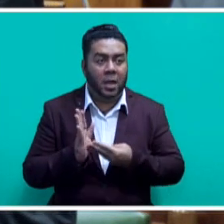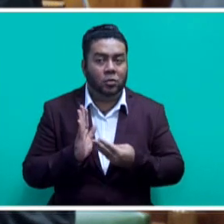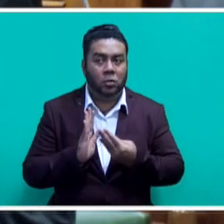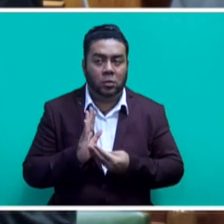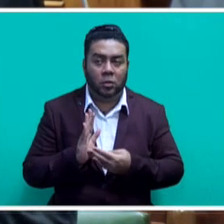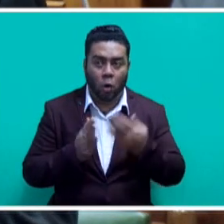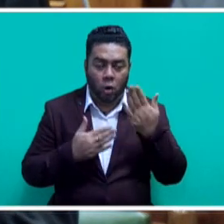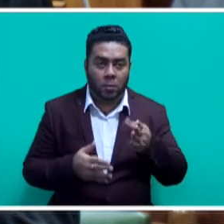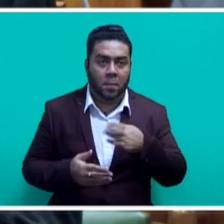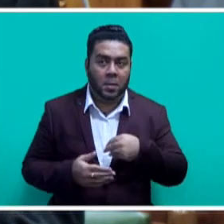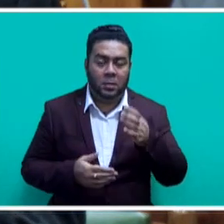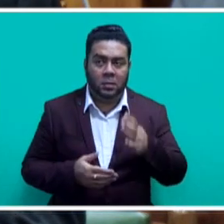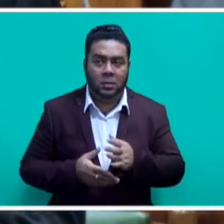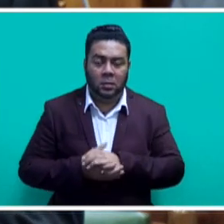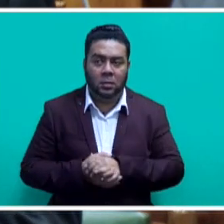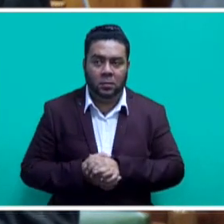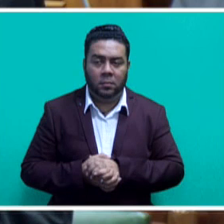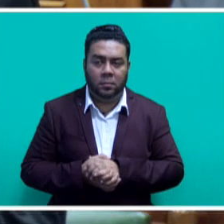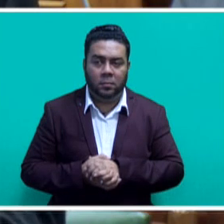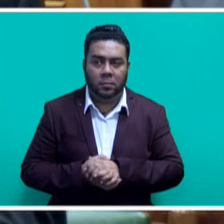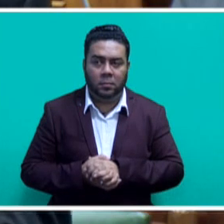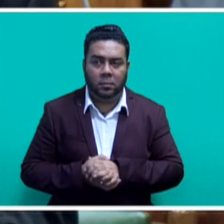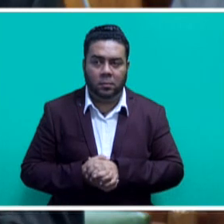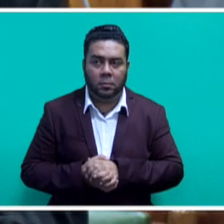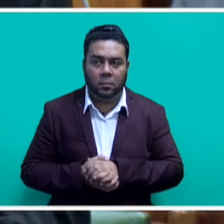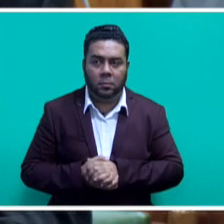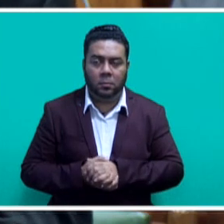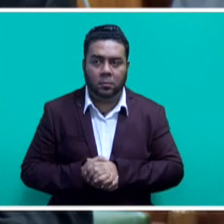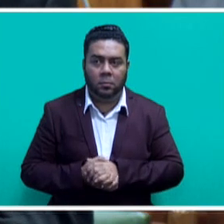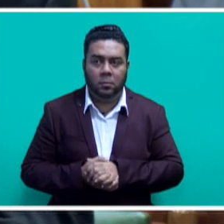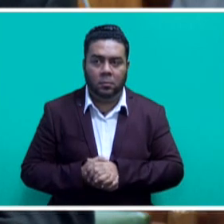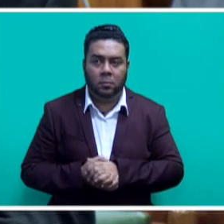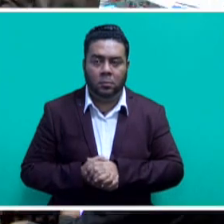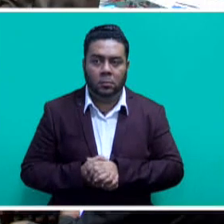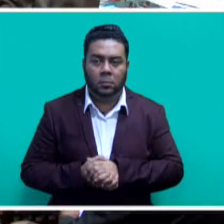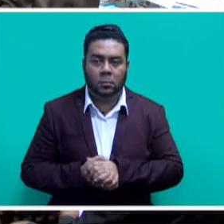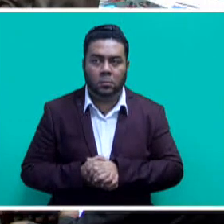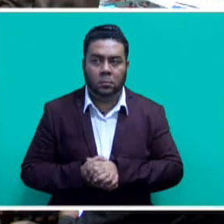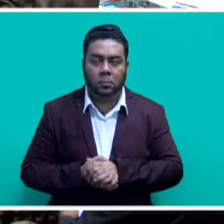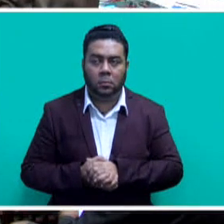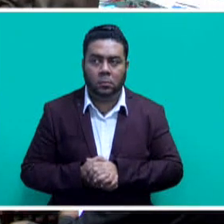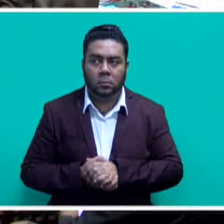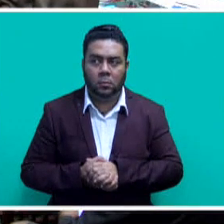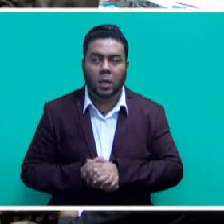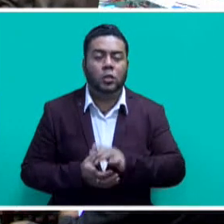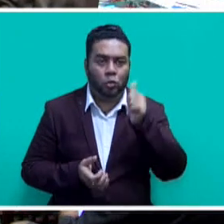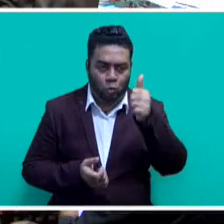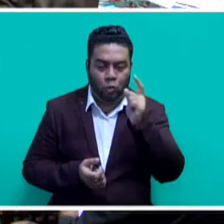vision, Minister. You're finally addressing on track again. carefully and socially. I said, it's good that you're on track